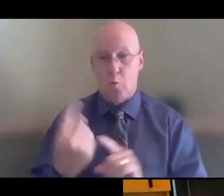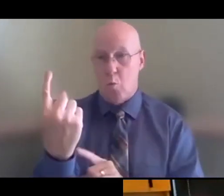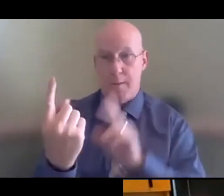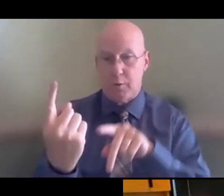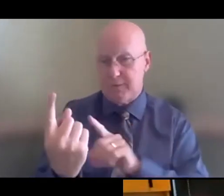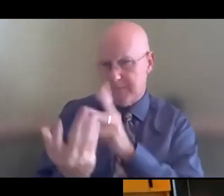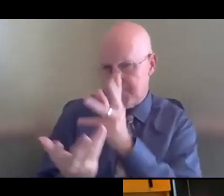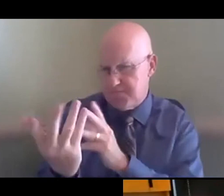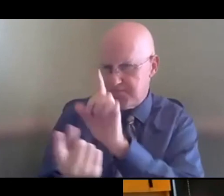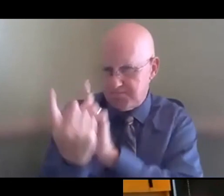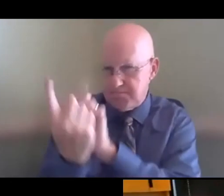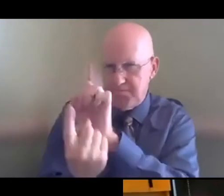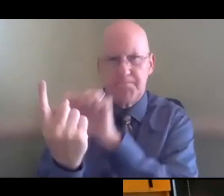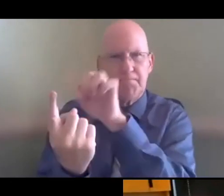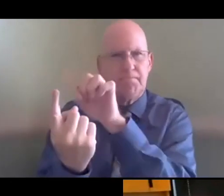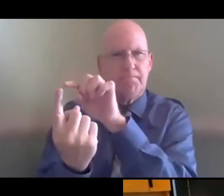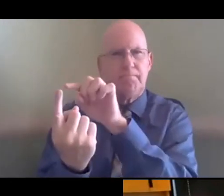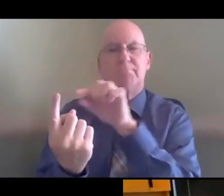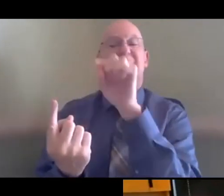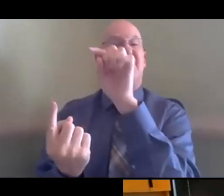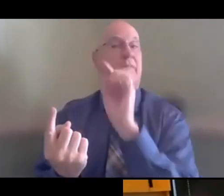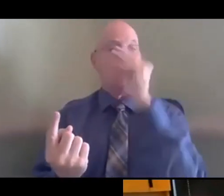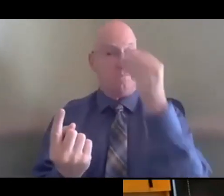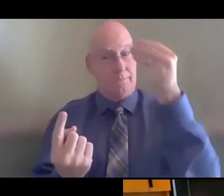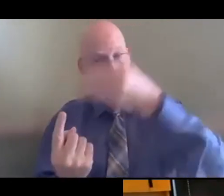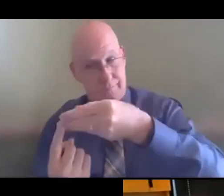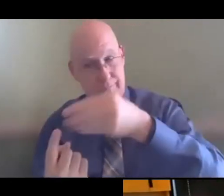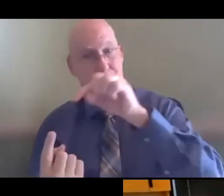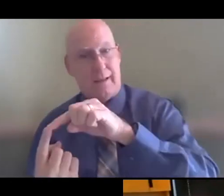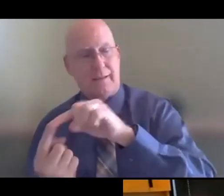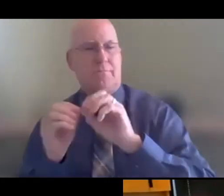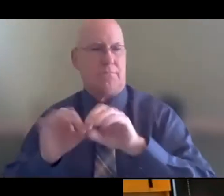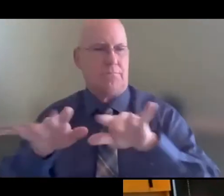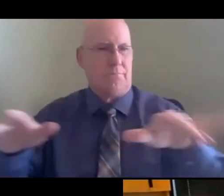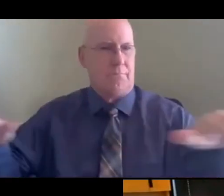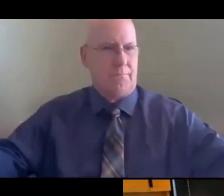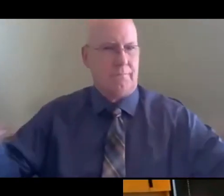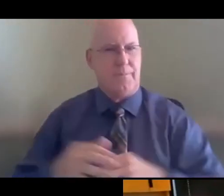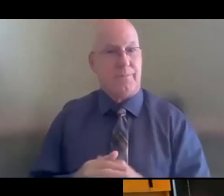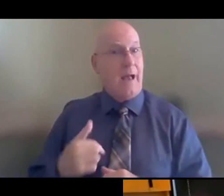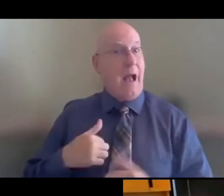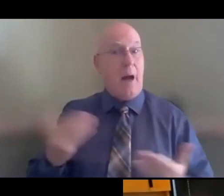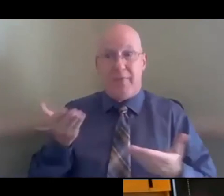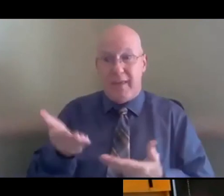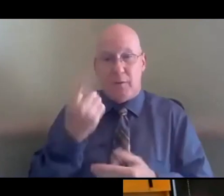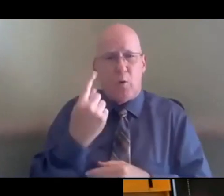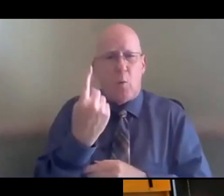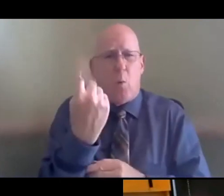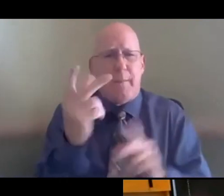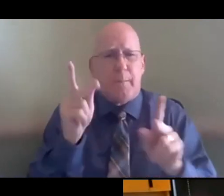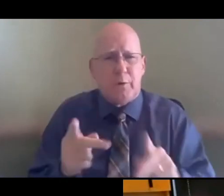at an event, and then I figured that's exactly why I've been put there. Just talk to one person and I'm